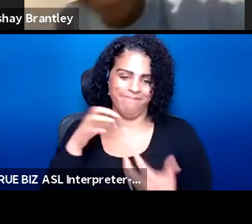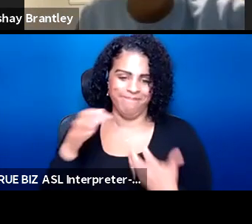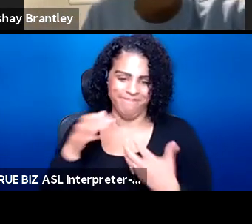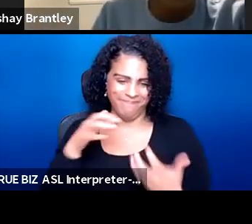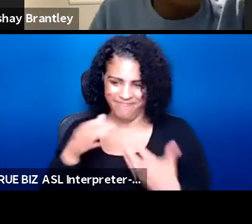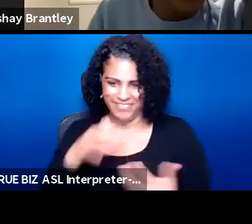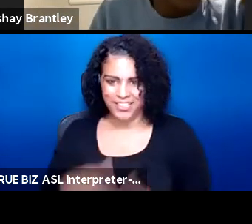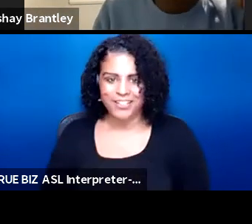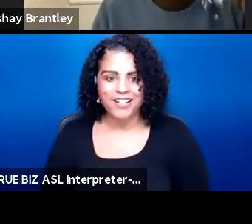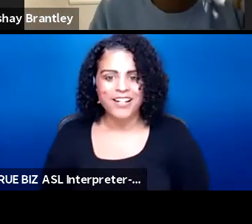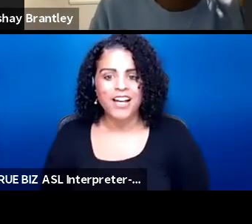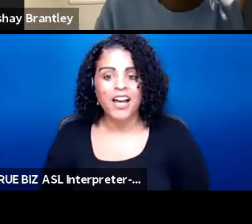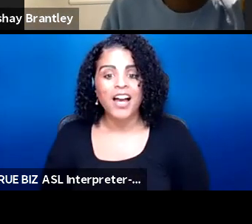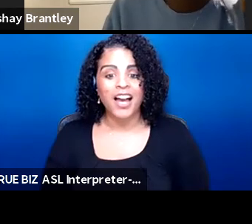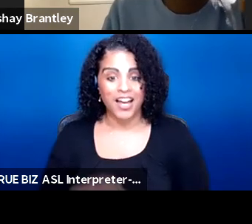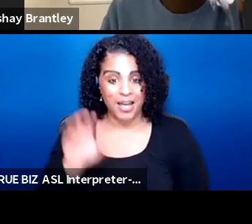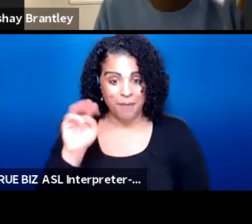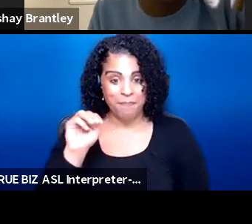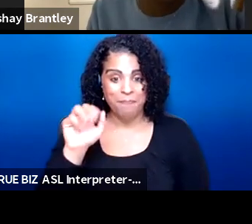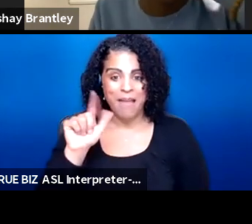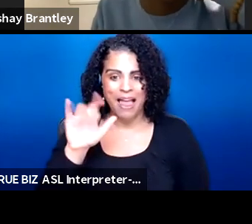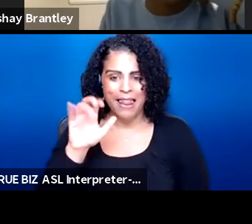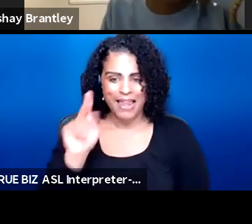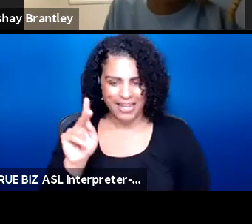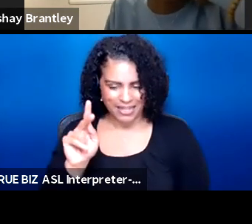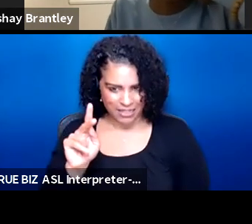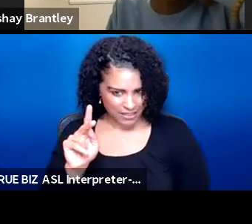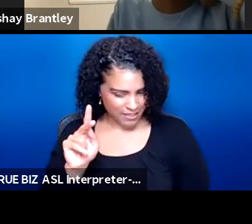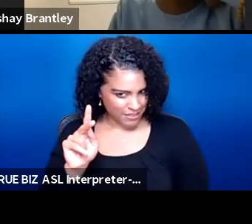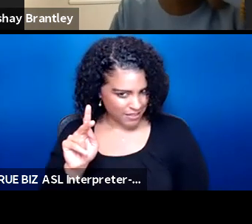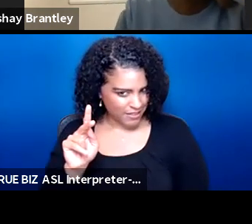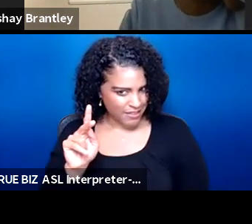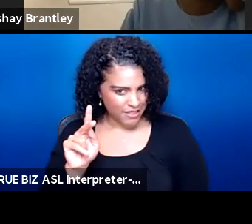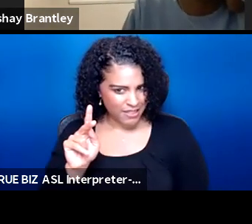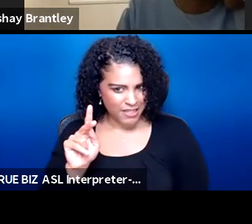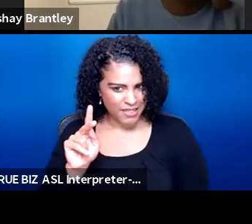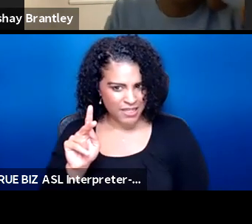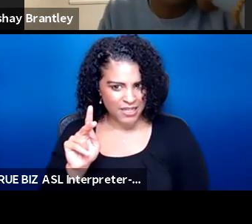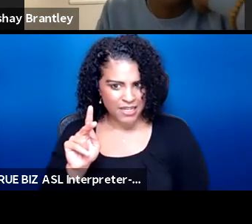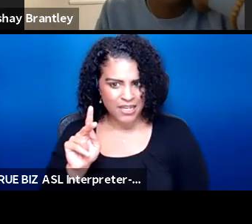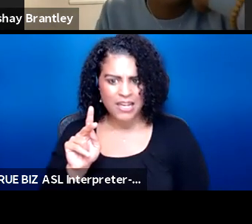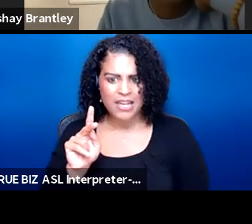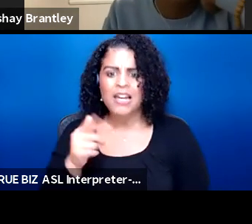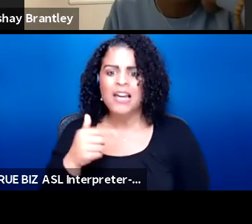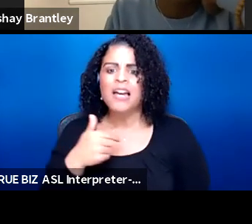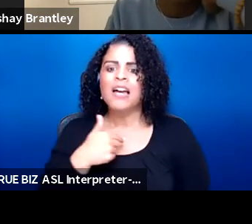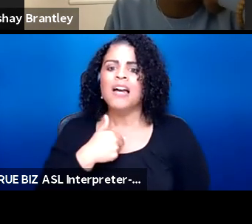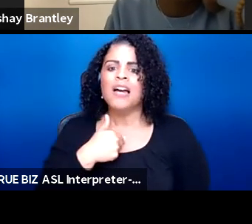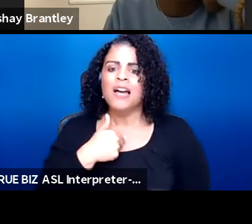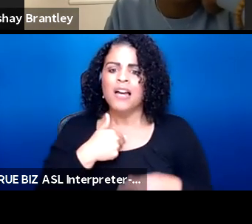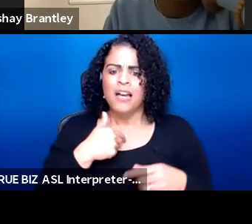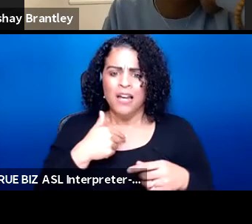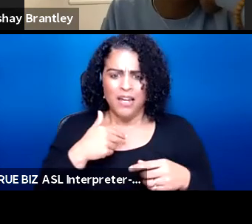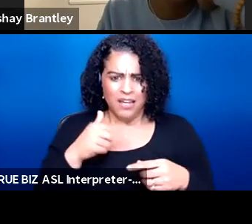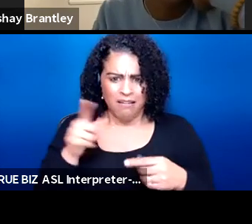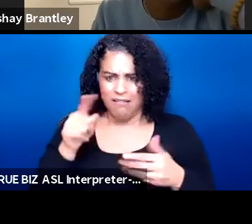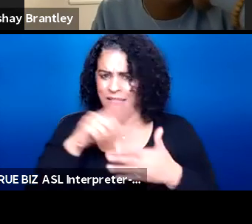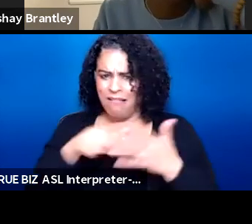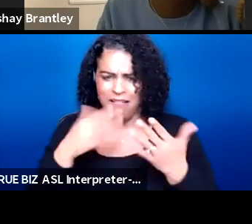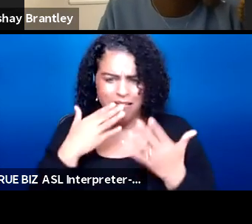Right, because it's not just August Wilson. It's also Lorraine Hansberry, you know, Alice Childress,